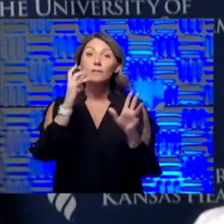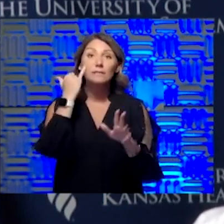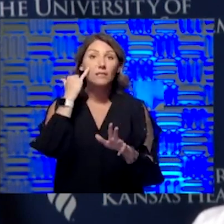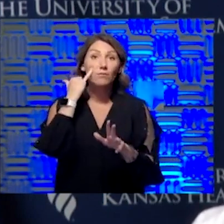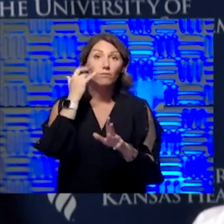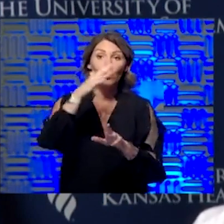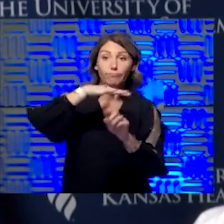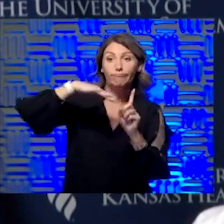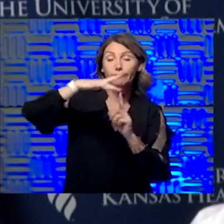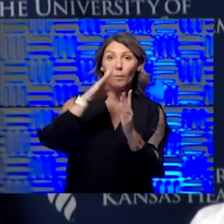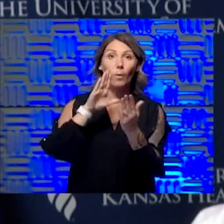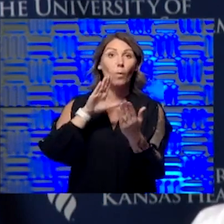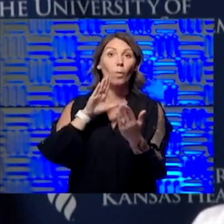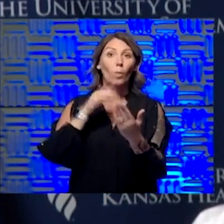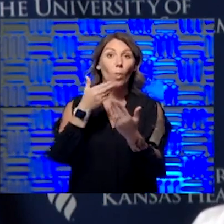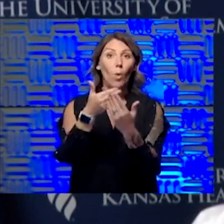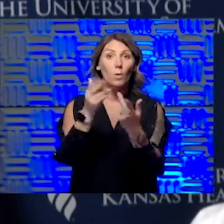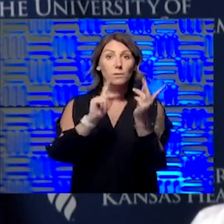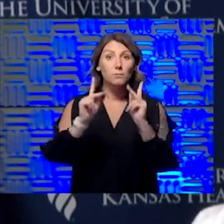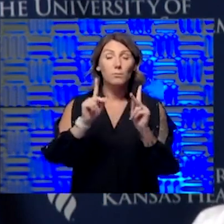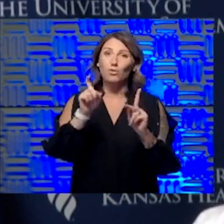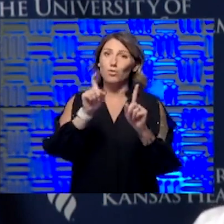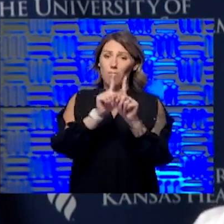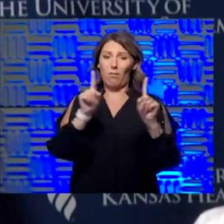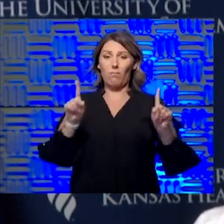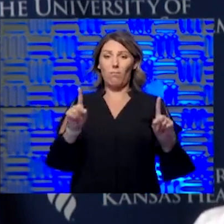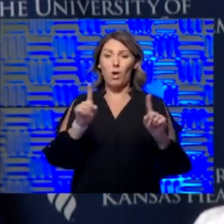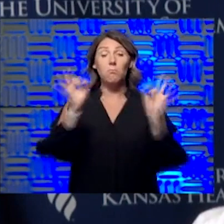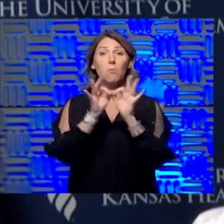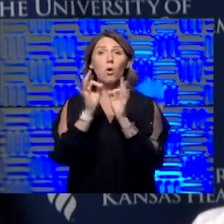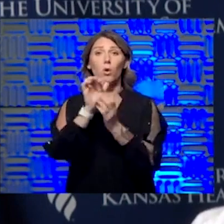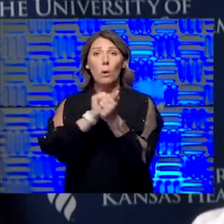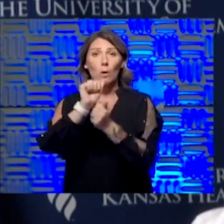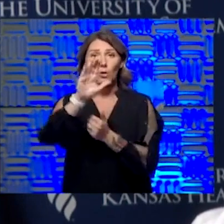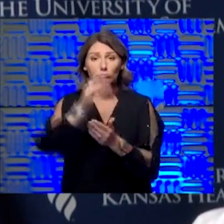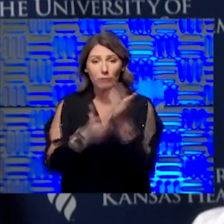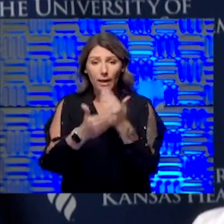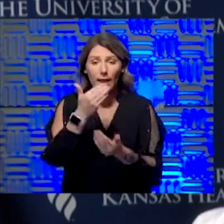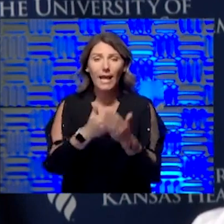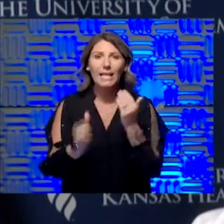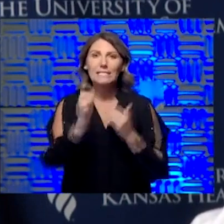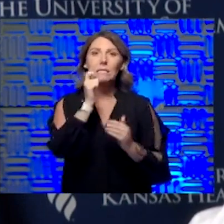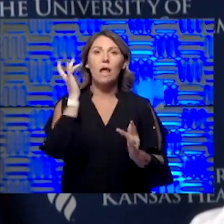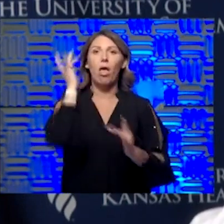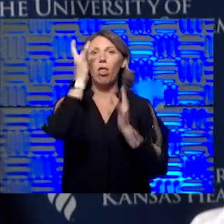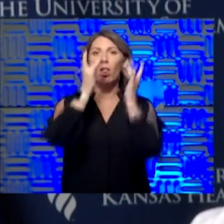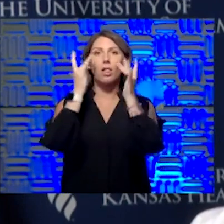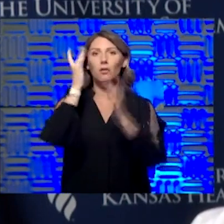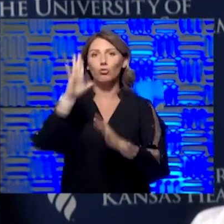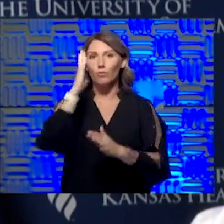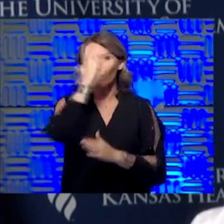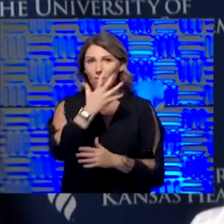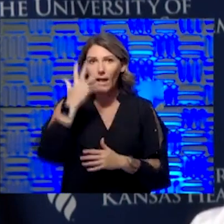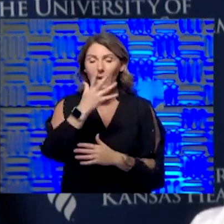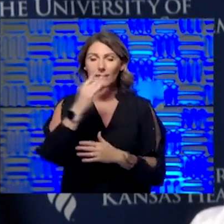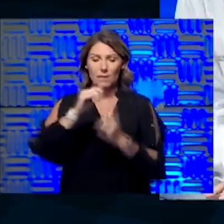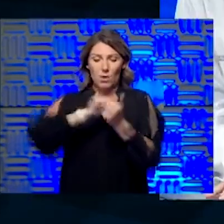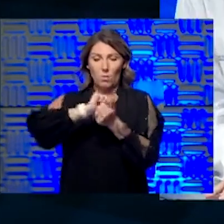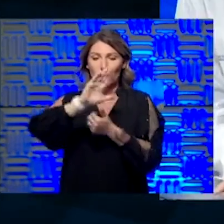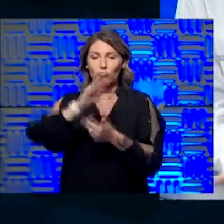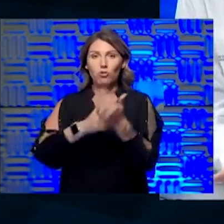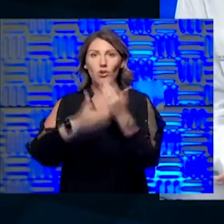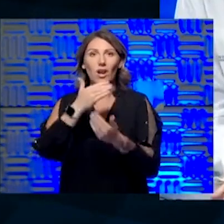patients in to have their surgeries done. So starting with things that are more urgent, and then we'll move eventually into more elective cases. The funny thing is that